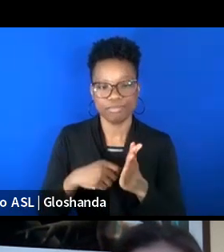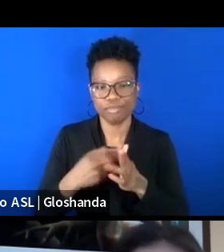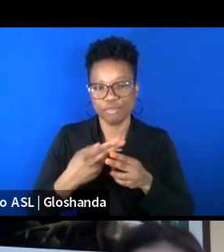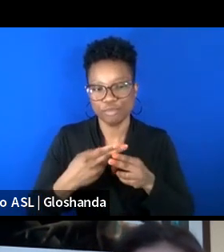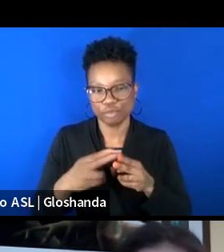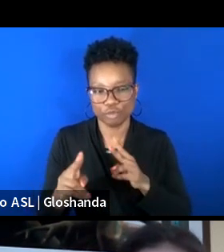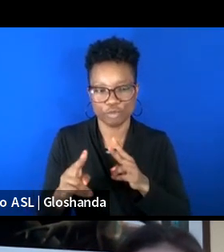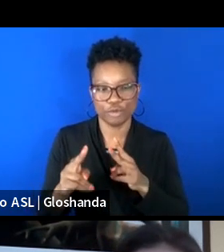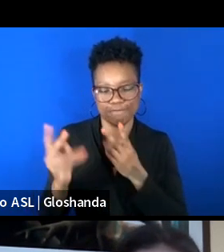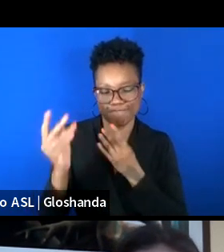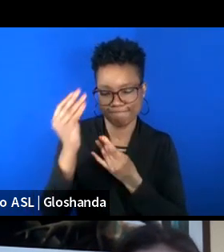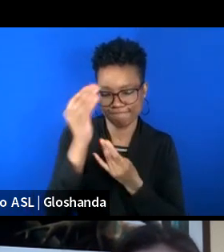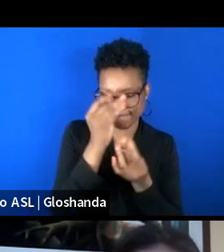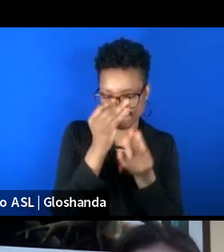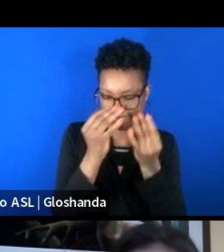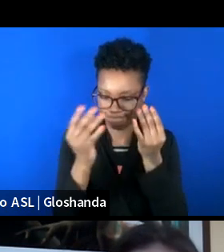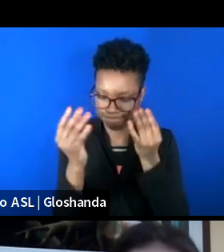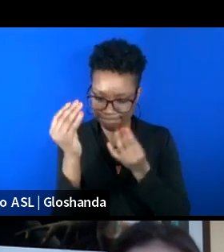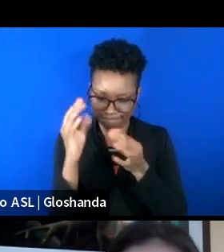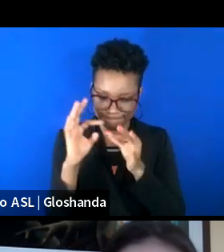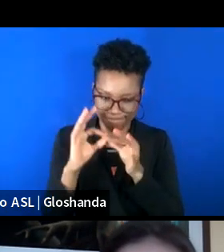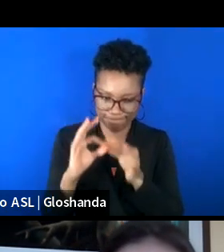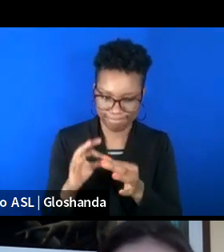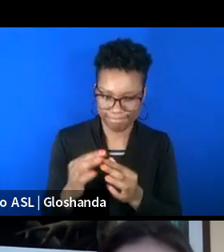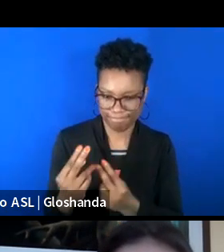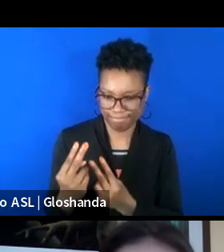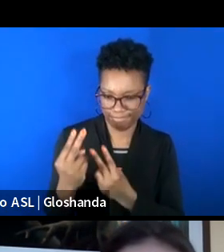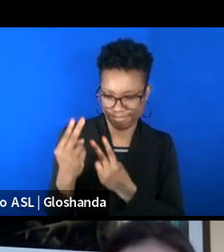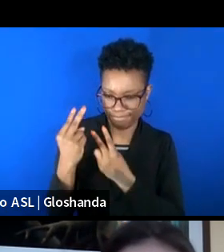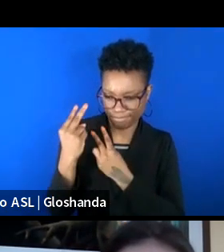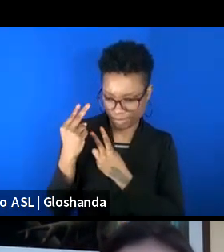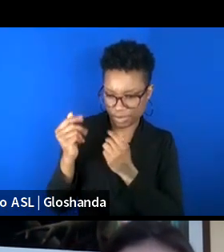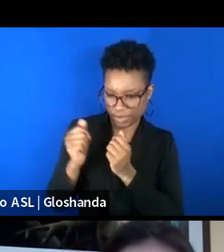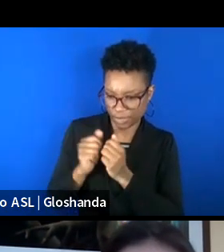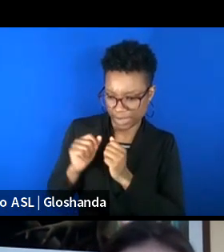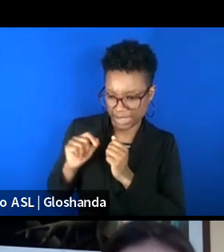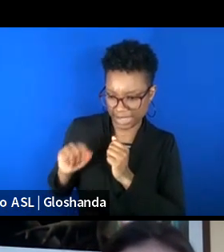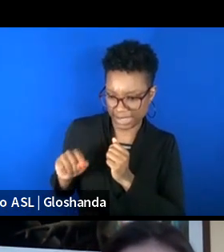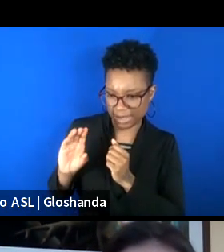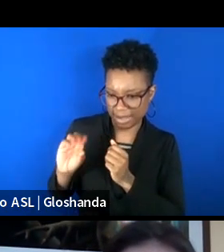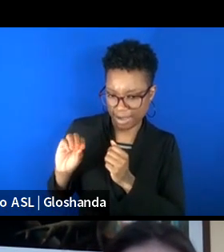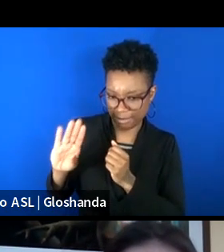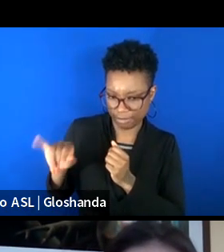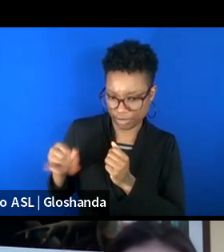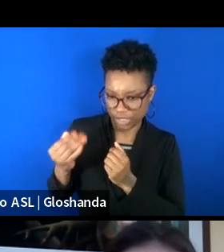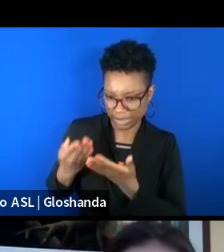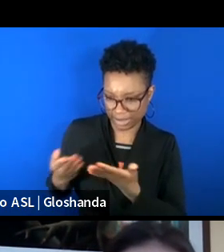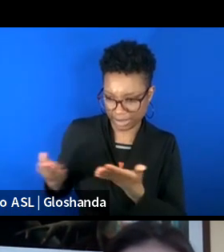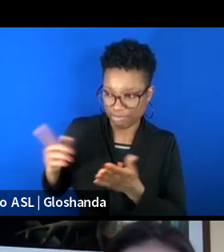reflection of your memory with the object, of your real memory.